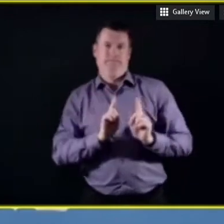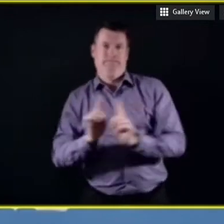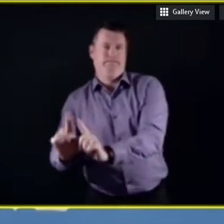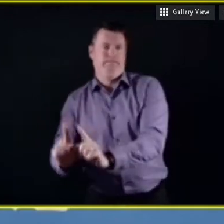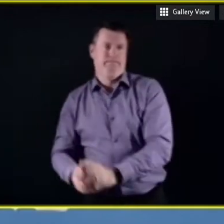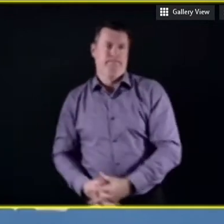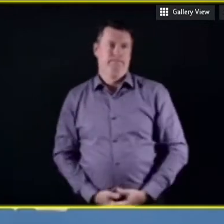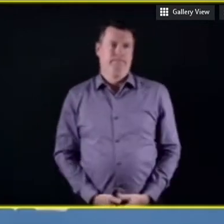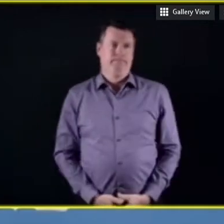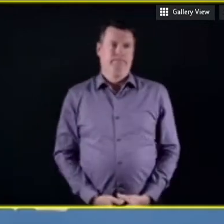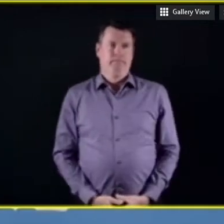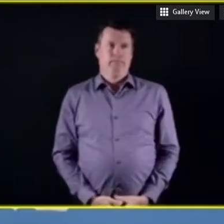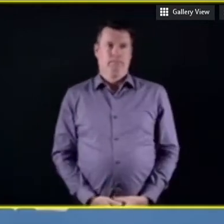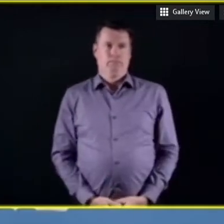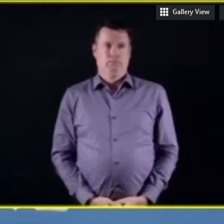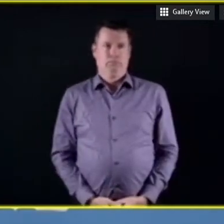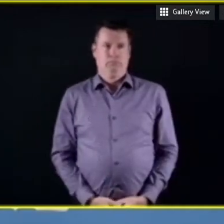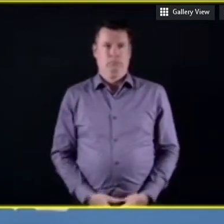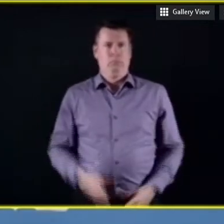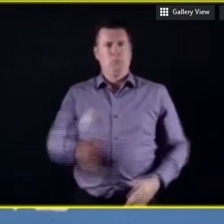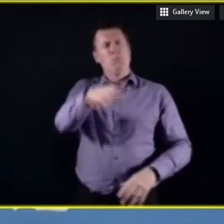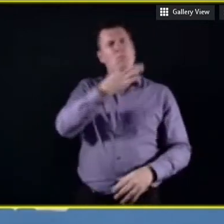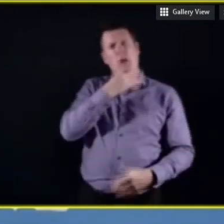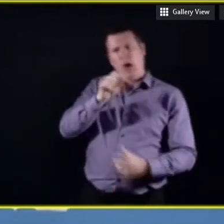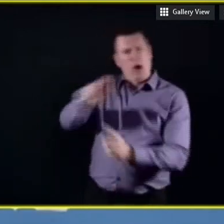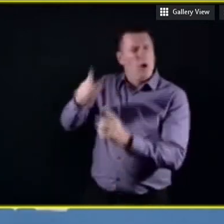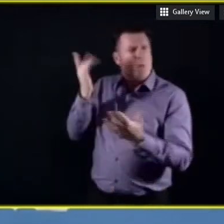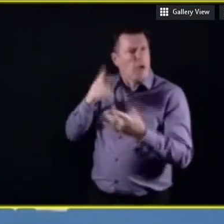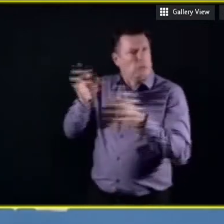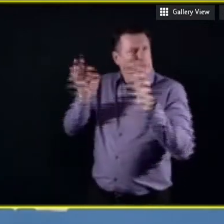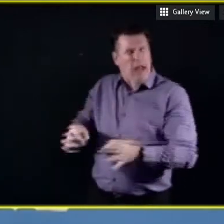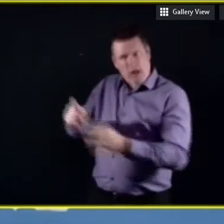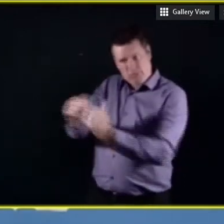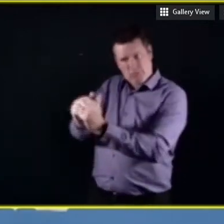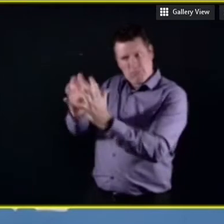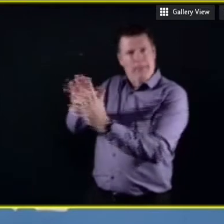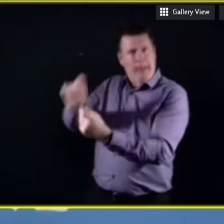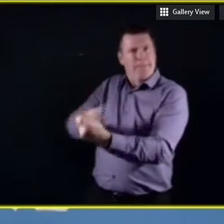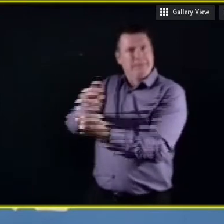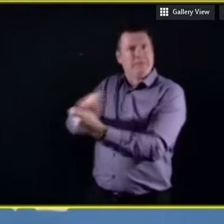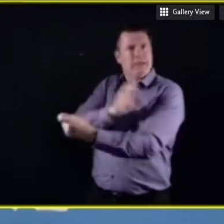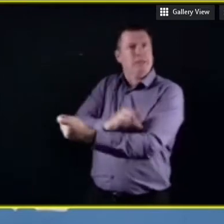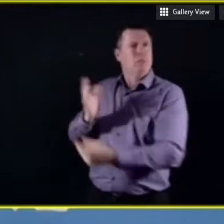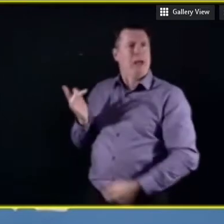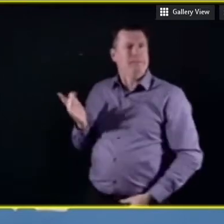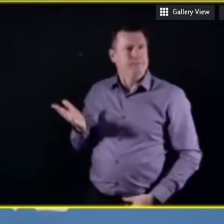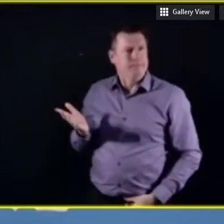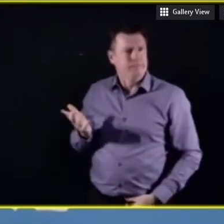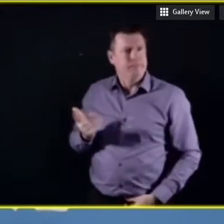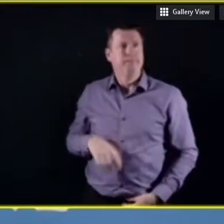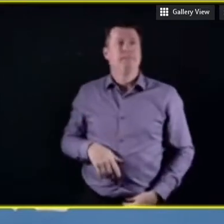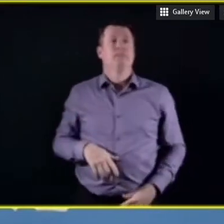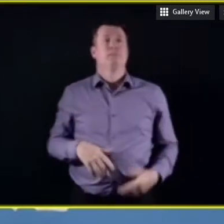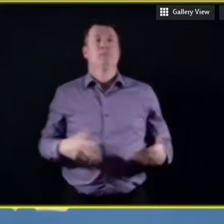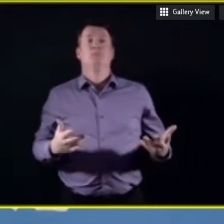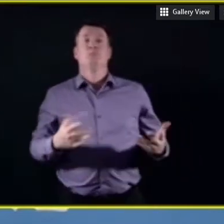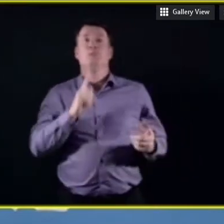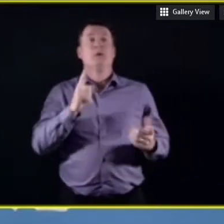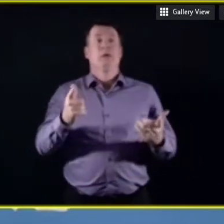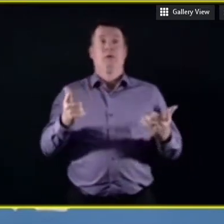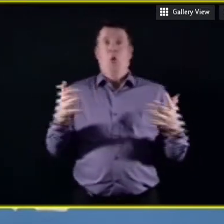operation of their clinic. And actually, we started this clinic very quickly. It came